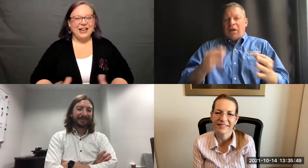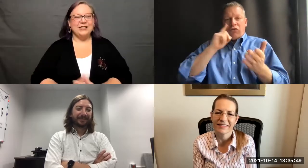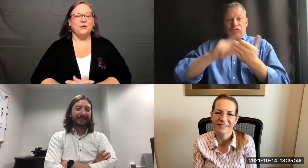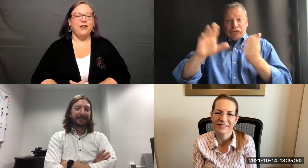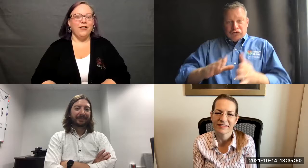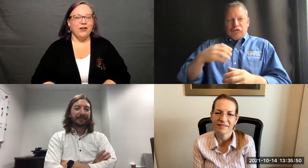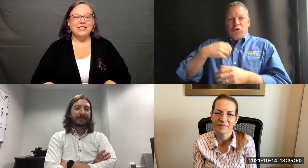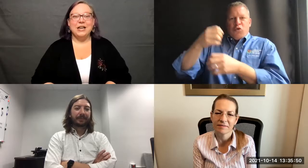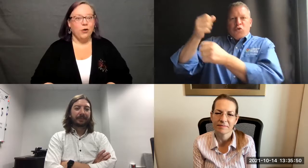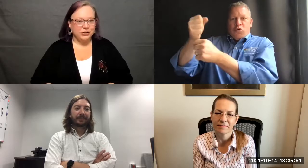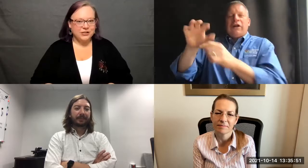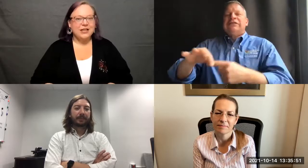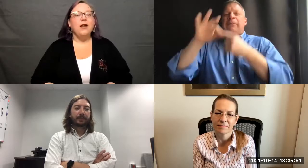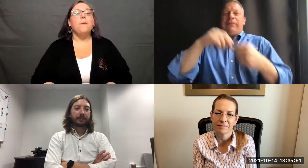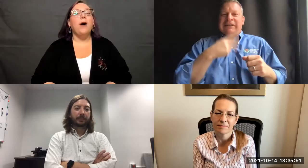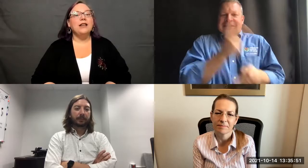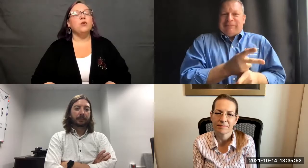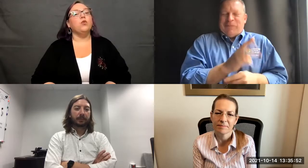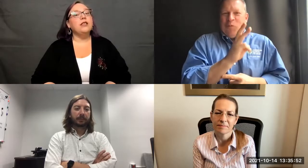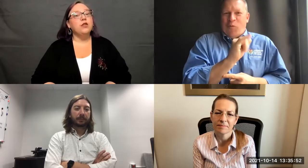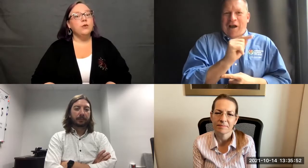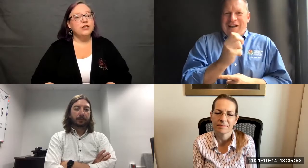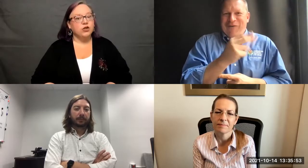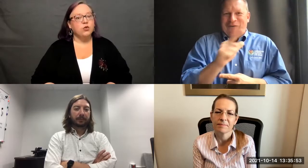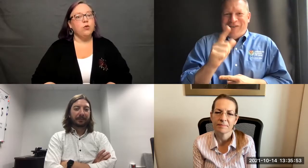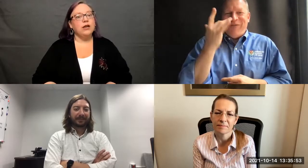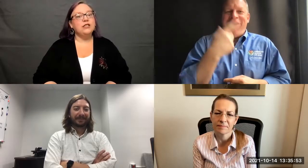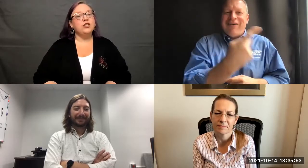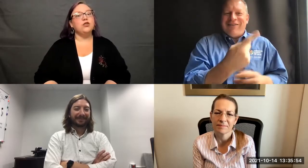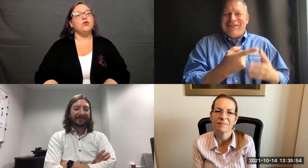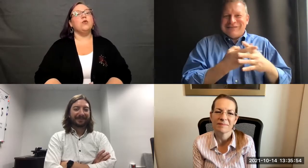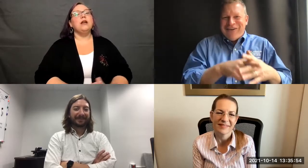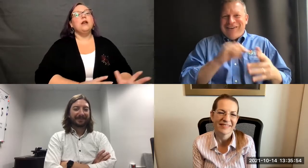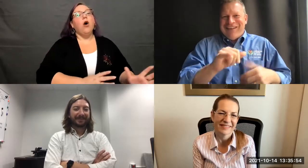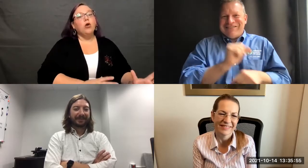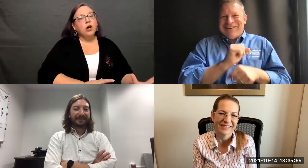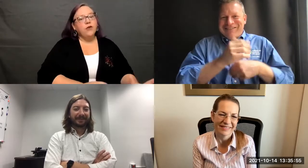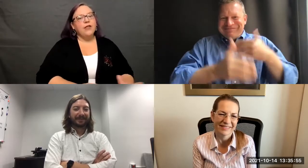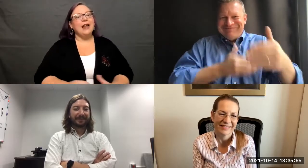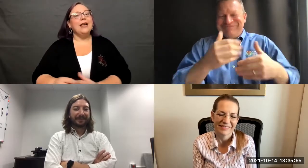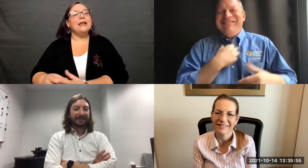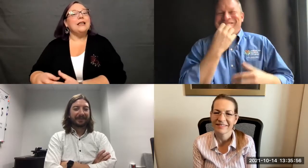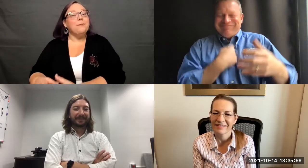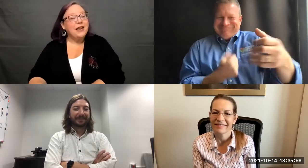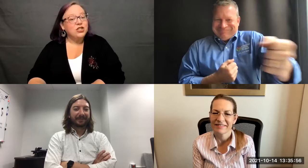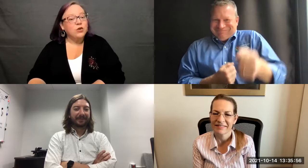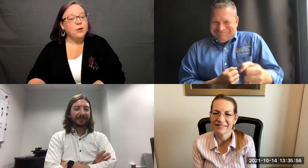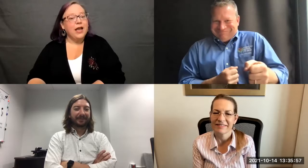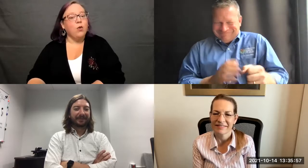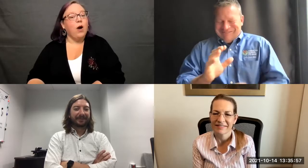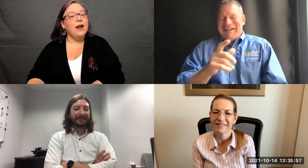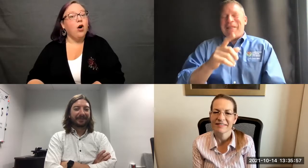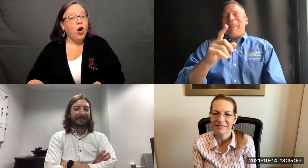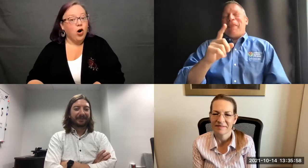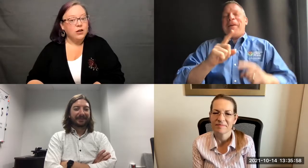this, as we all are stakeholders. But with the research, we wanted to hold off on that, make sure that we